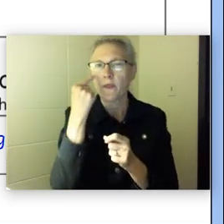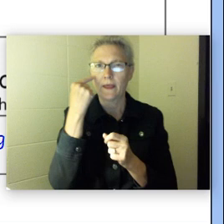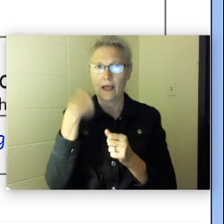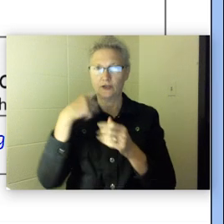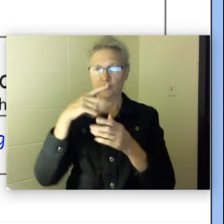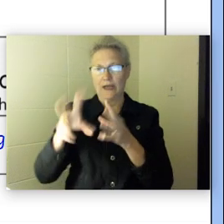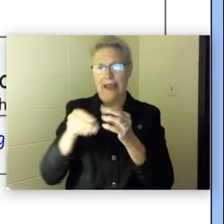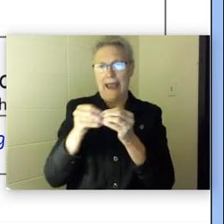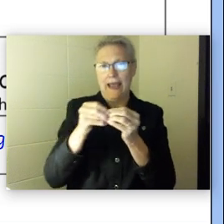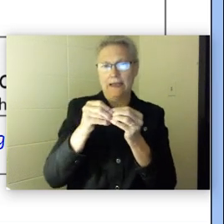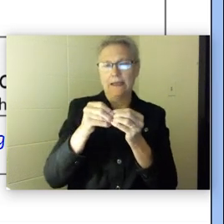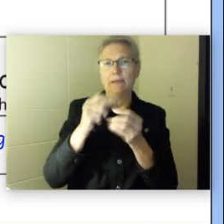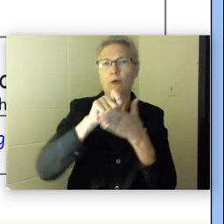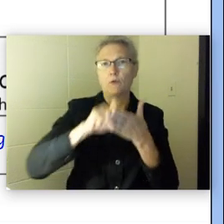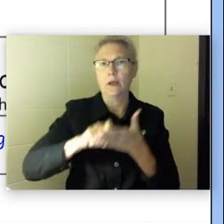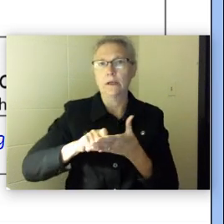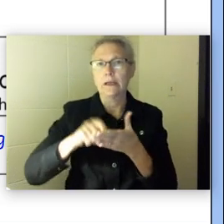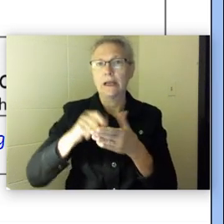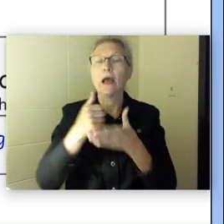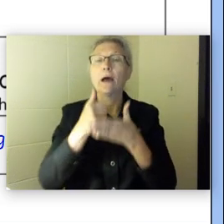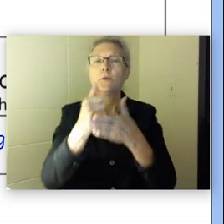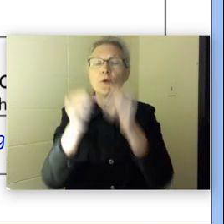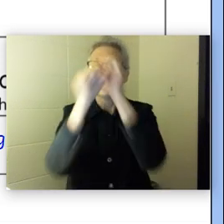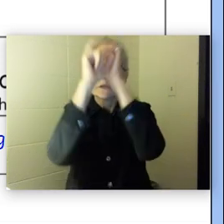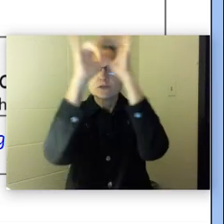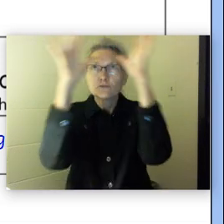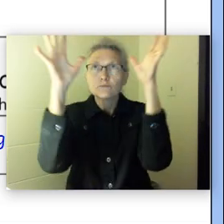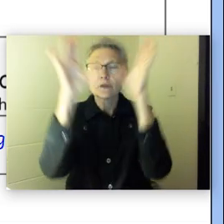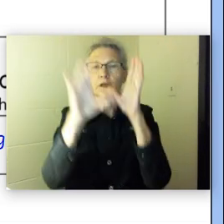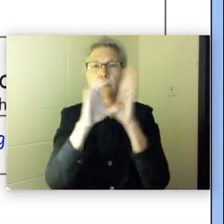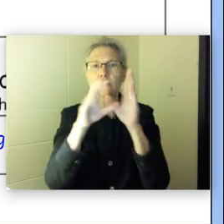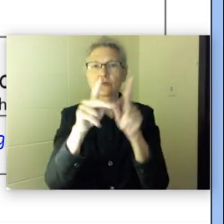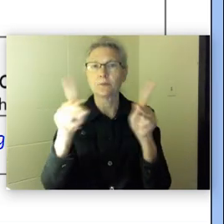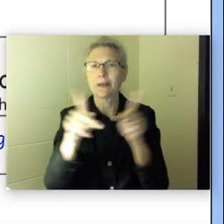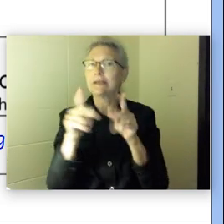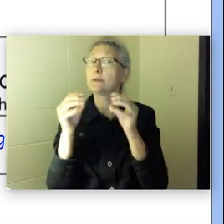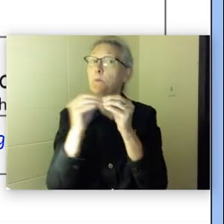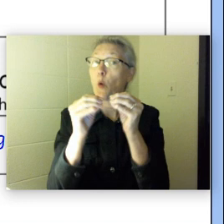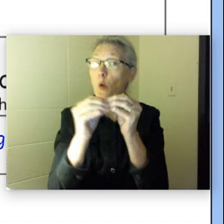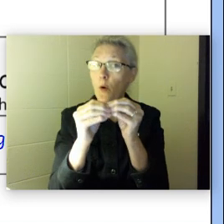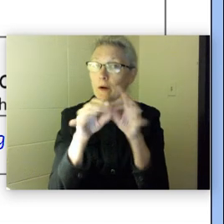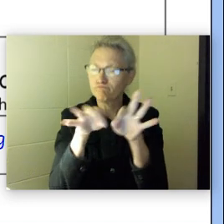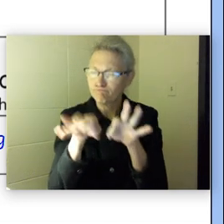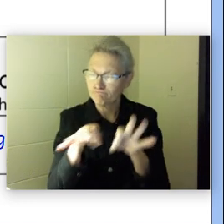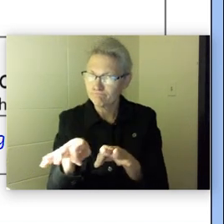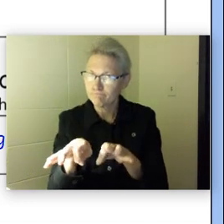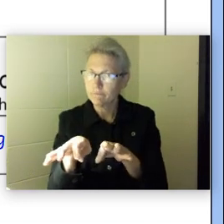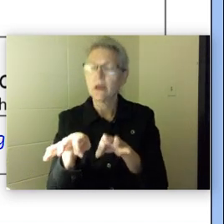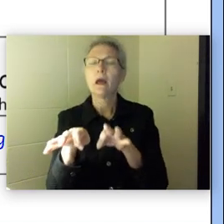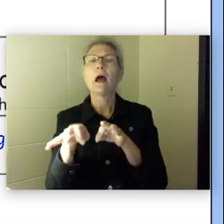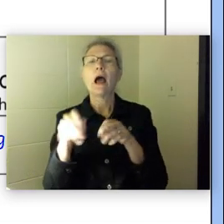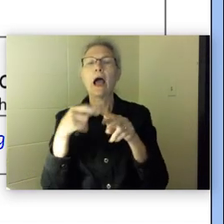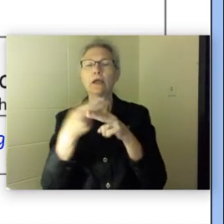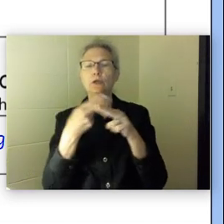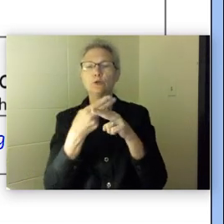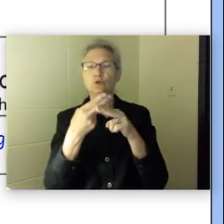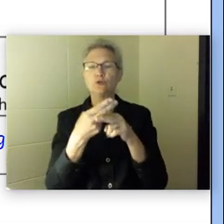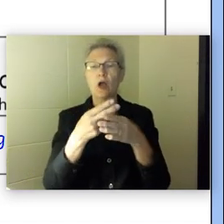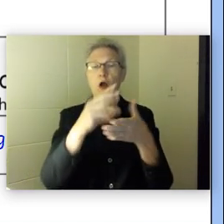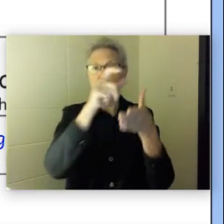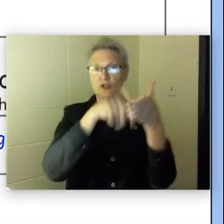to help you picture my characters and setting even more. If you take a look, I used our graphic organizer from